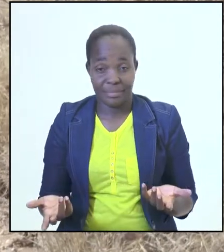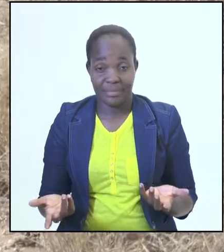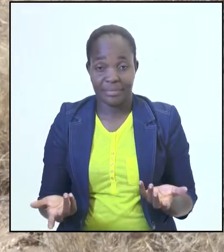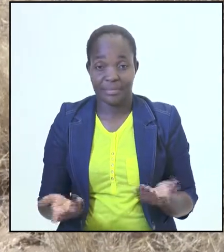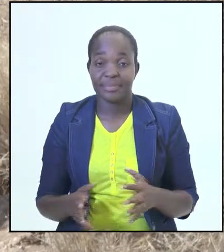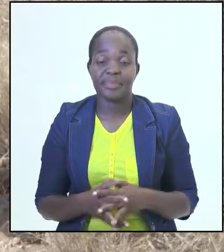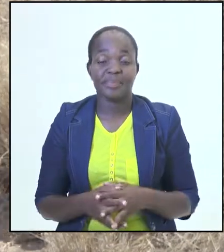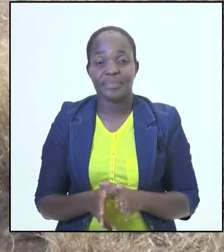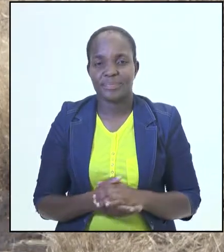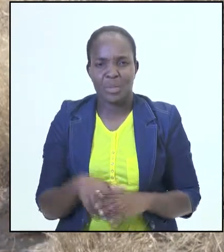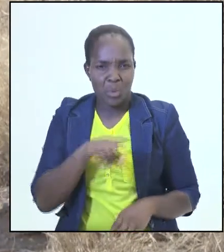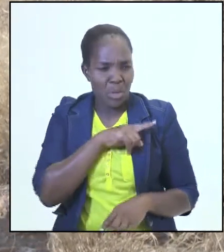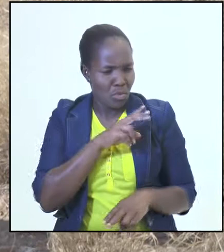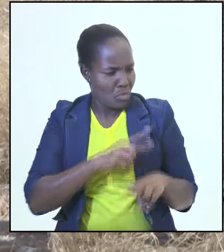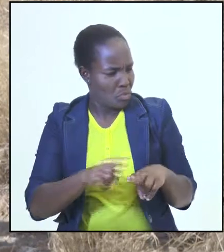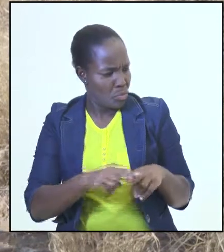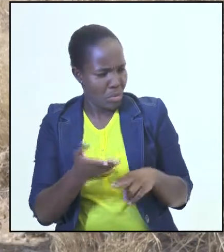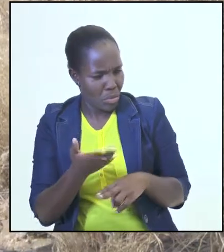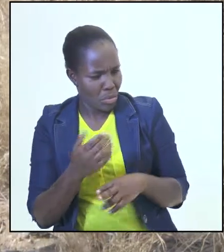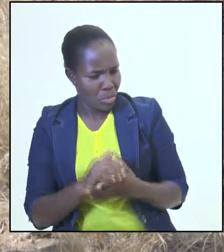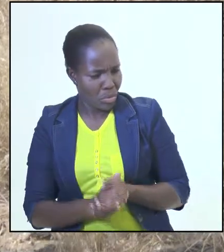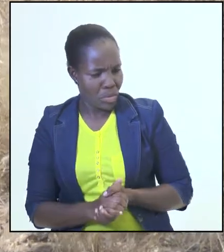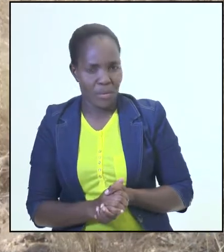Why are you being so fast though? Damn.